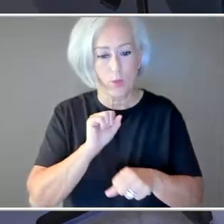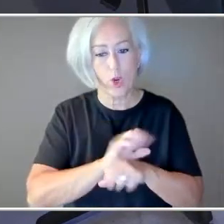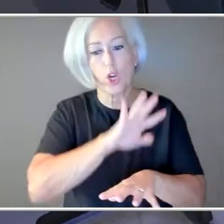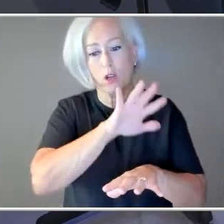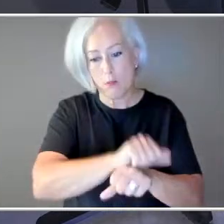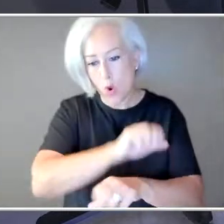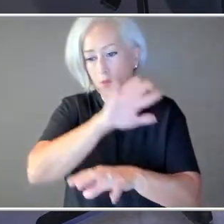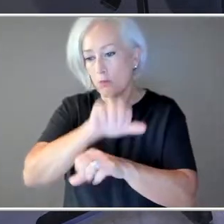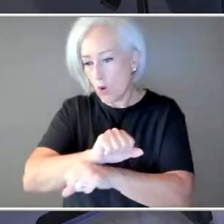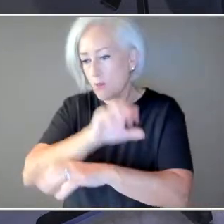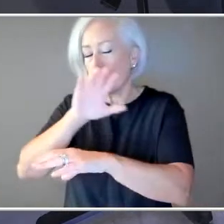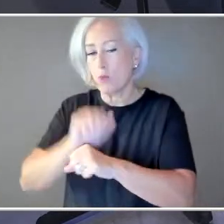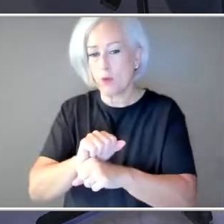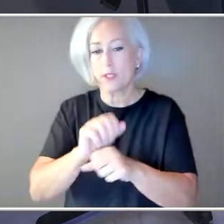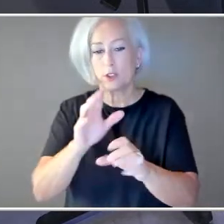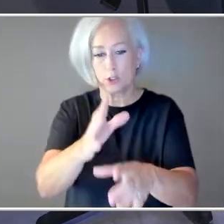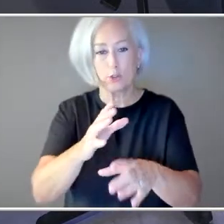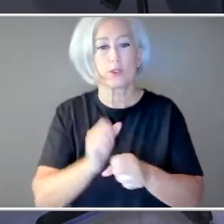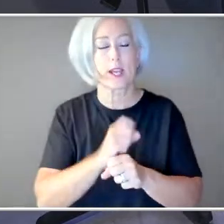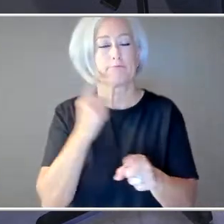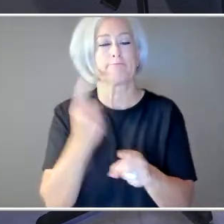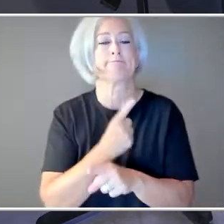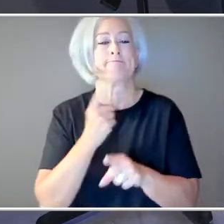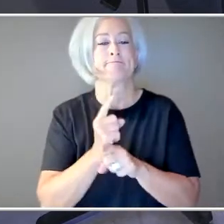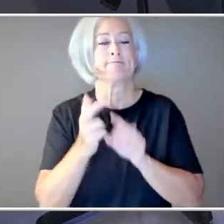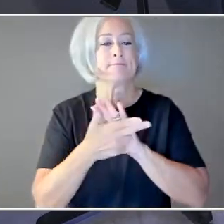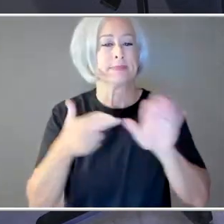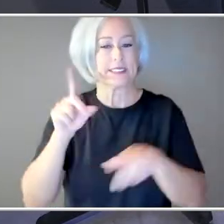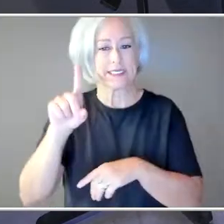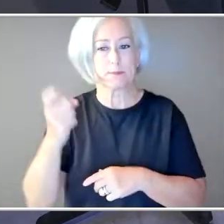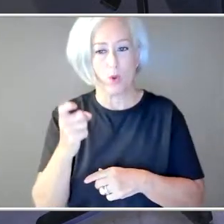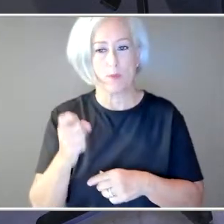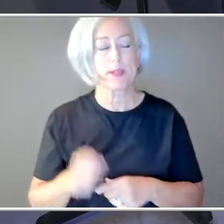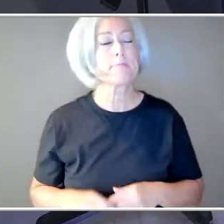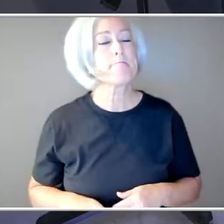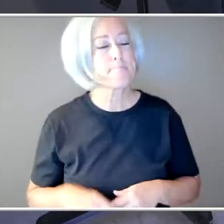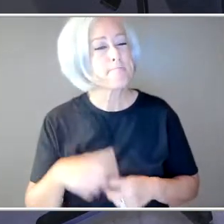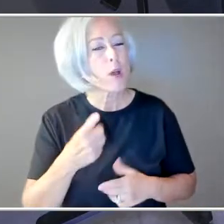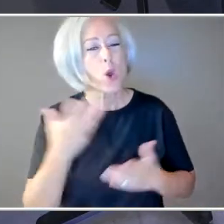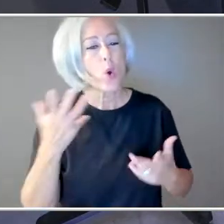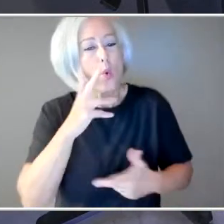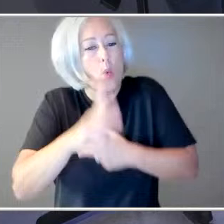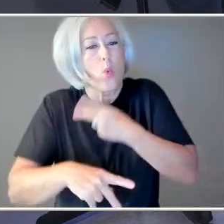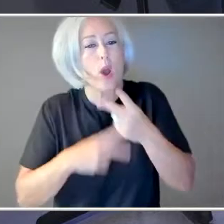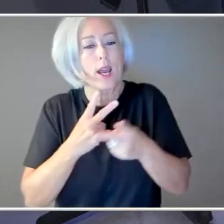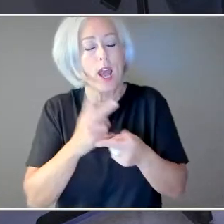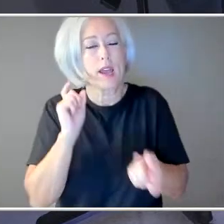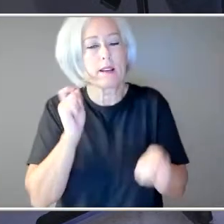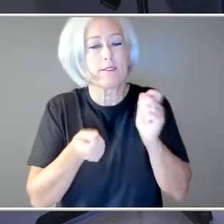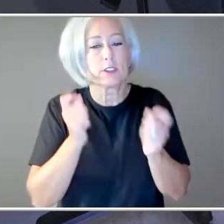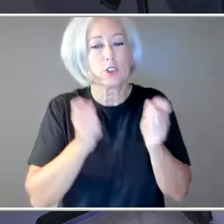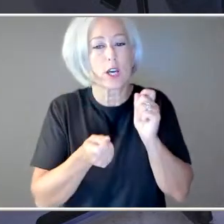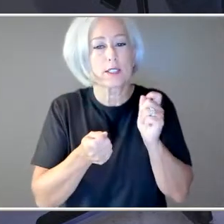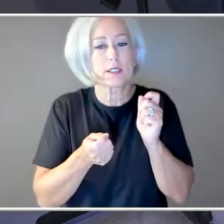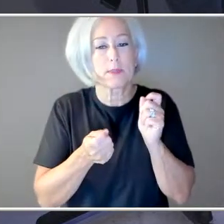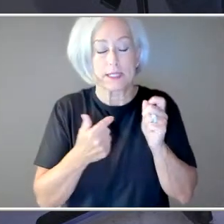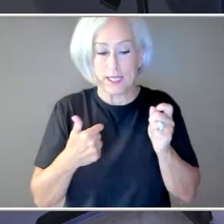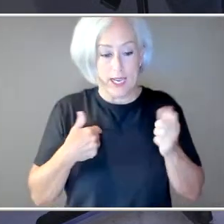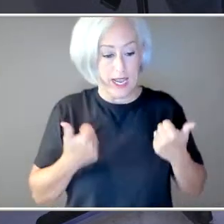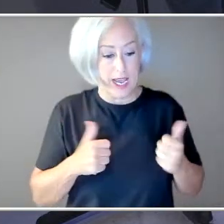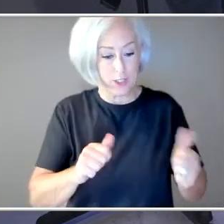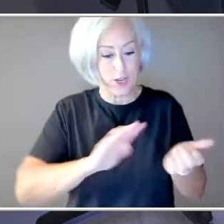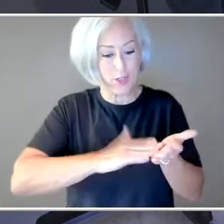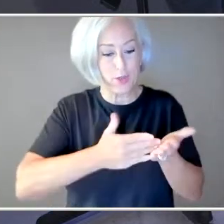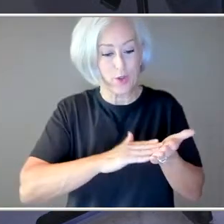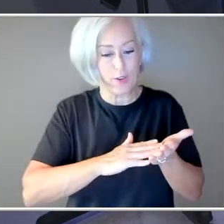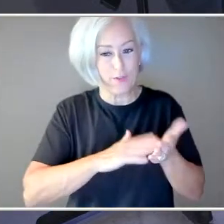right diagnosis and then the right doctor to do it. So what kind of an adjustment? I know I try to cook for young kids. It's very as